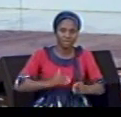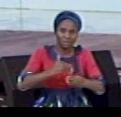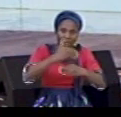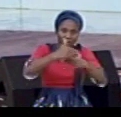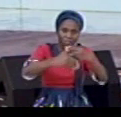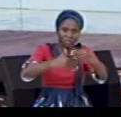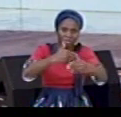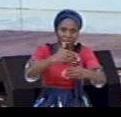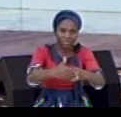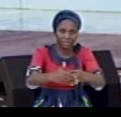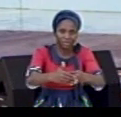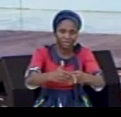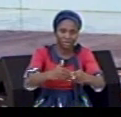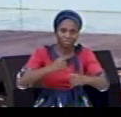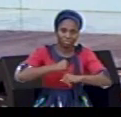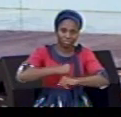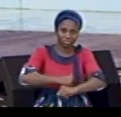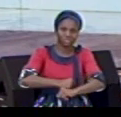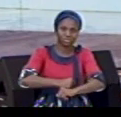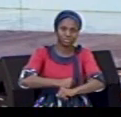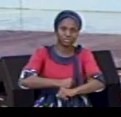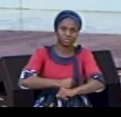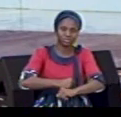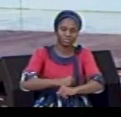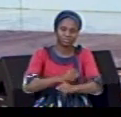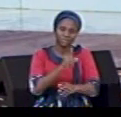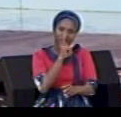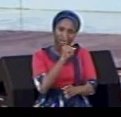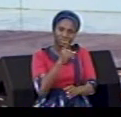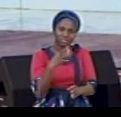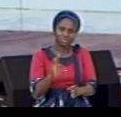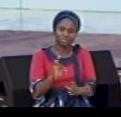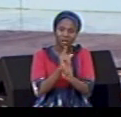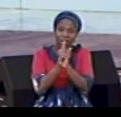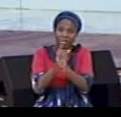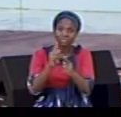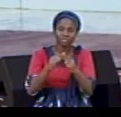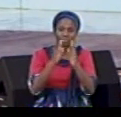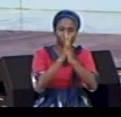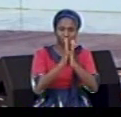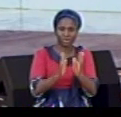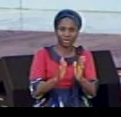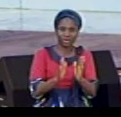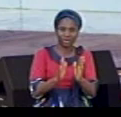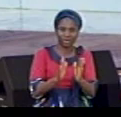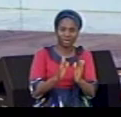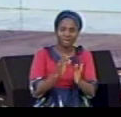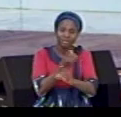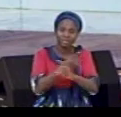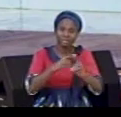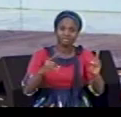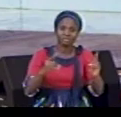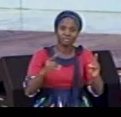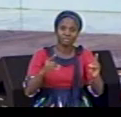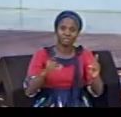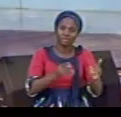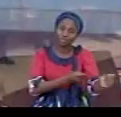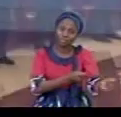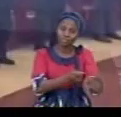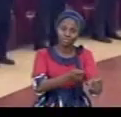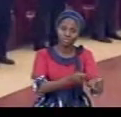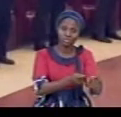progress, protection, assurance of answered prayer, deliverance,